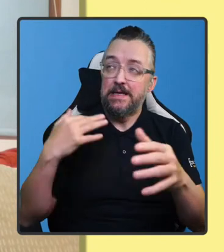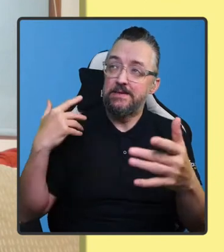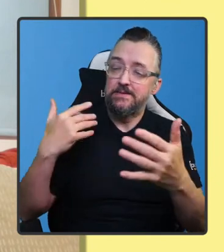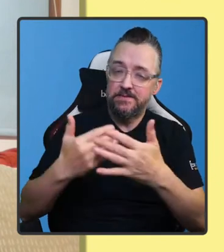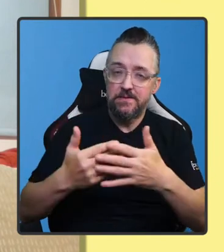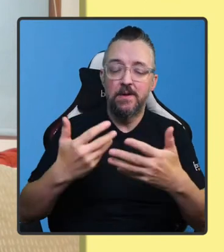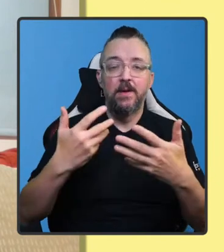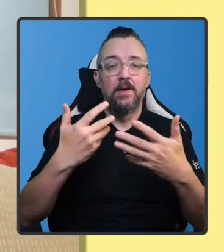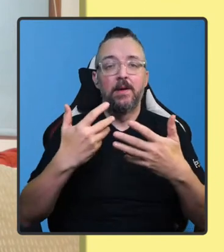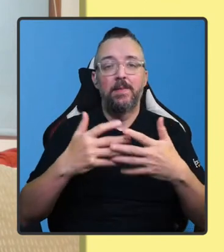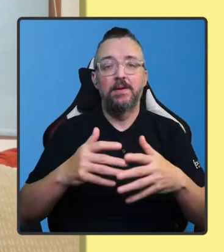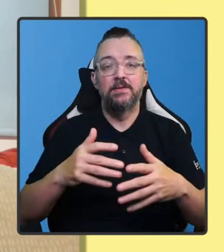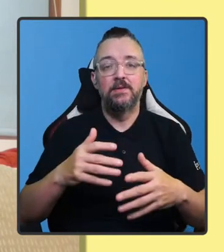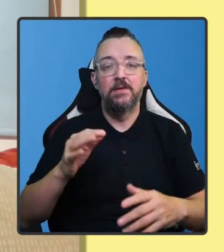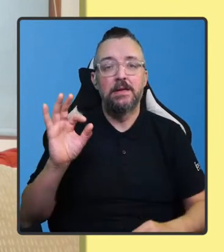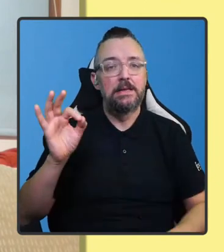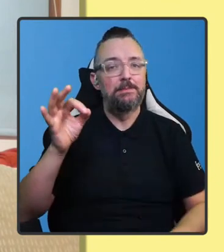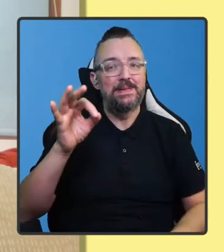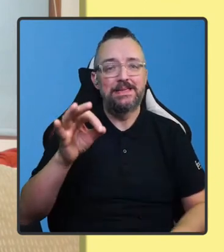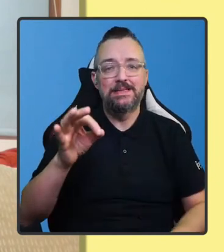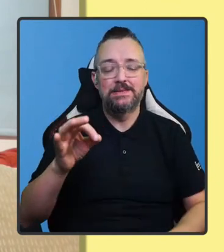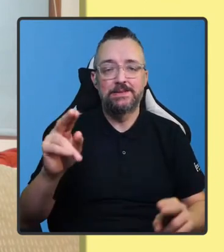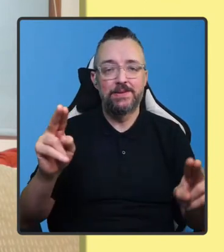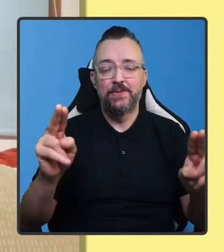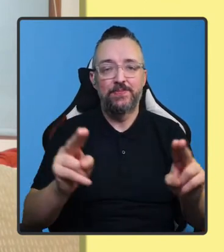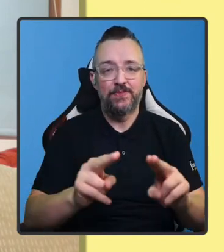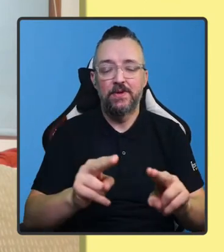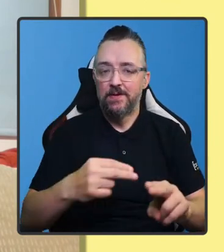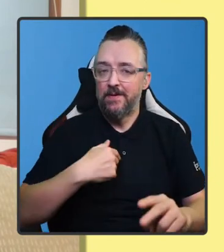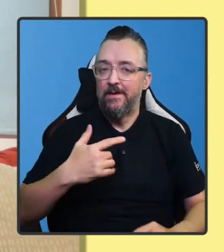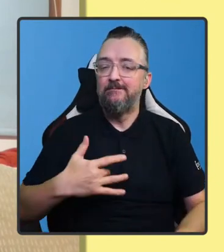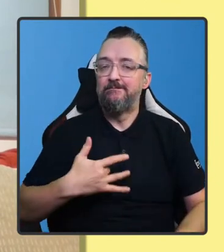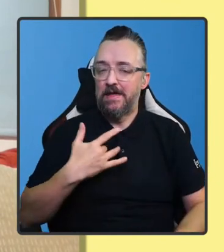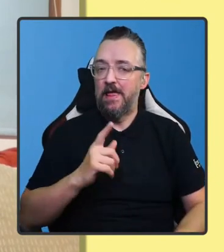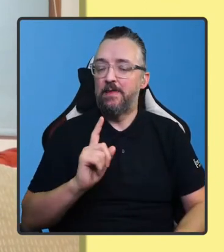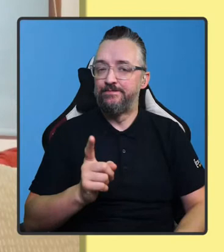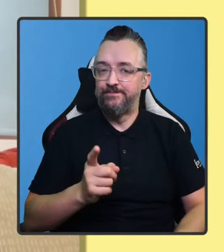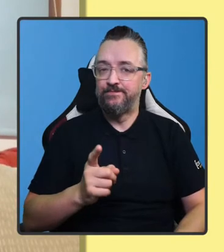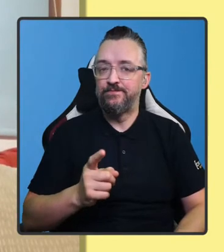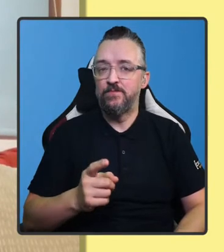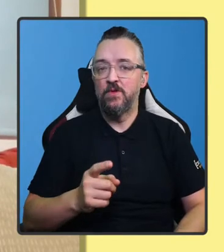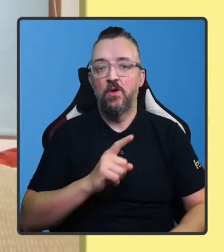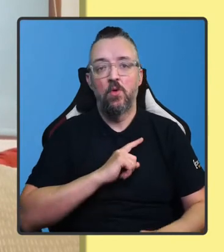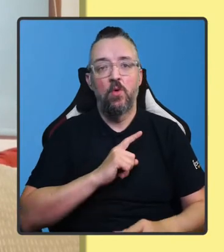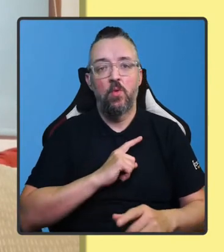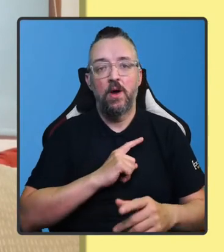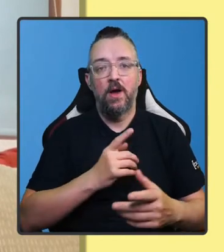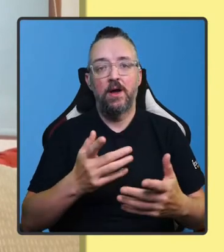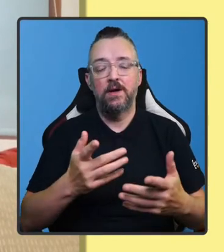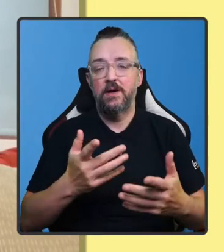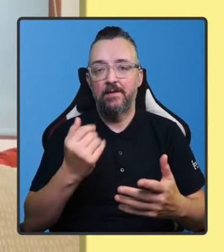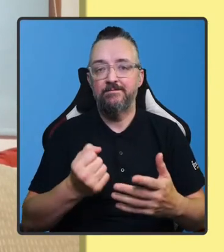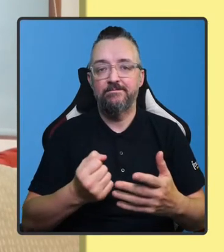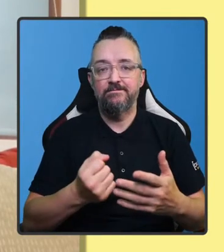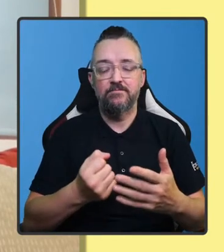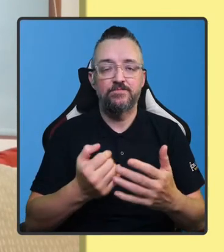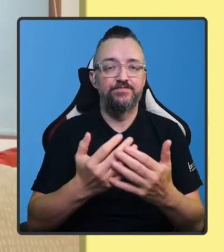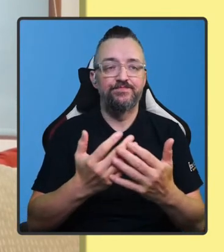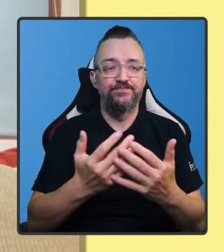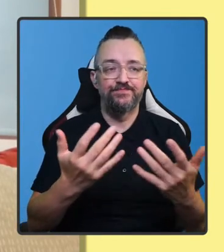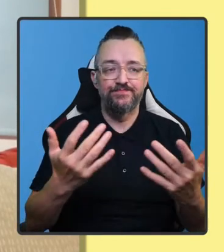less bees noticed in the garden, which I feel is partly due to the amount of